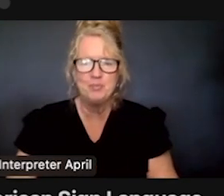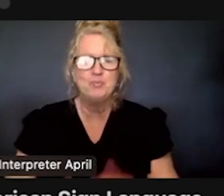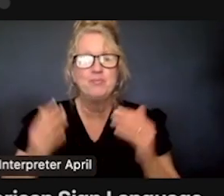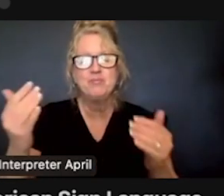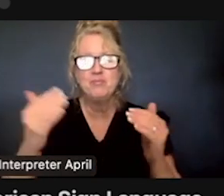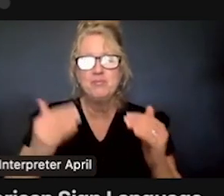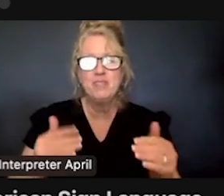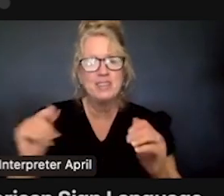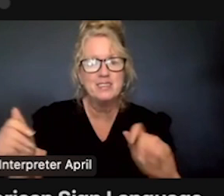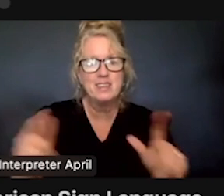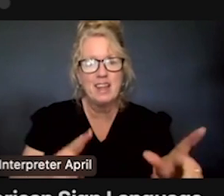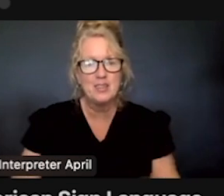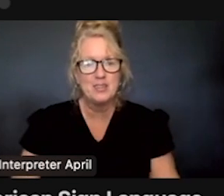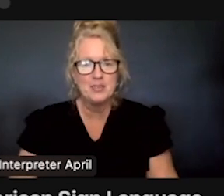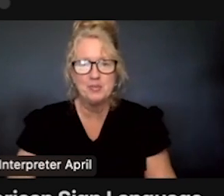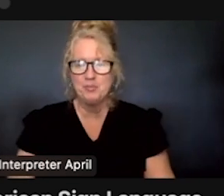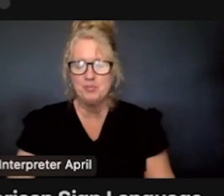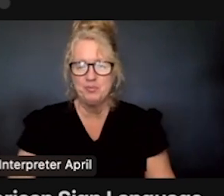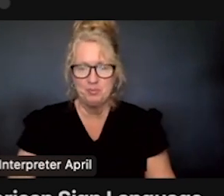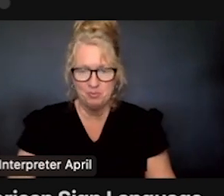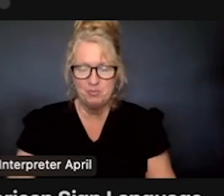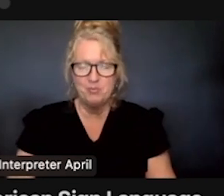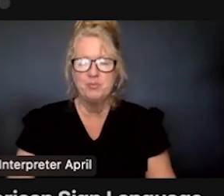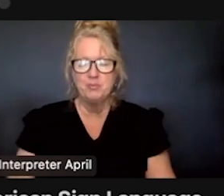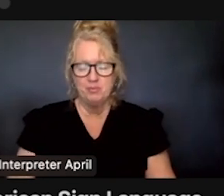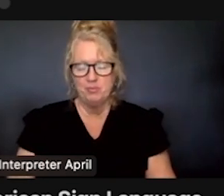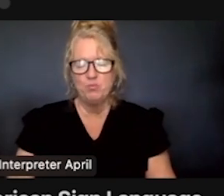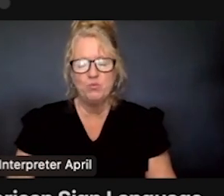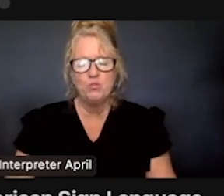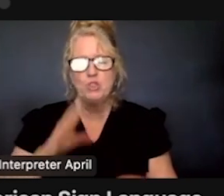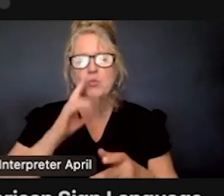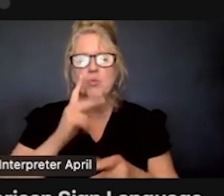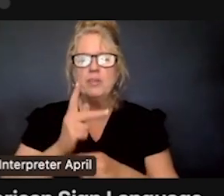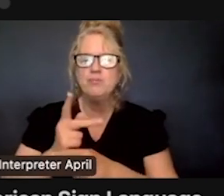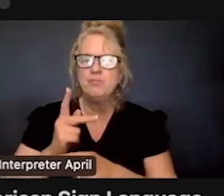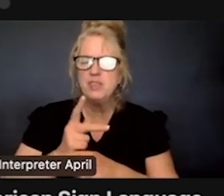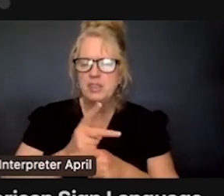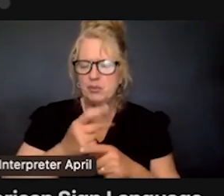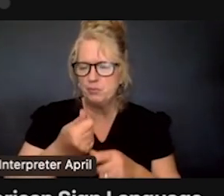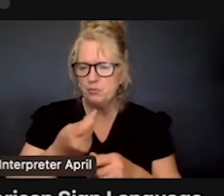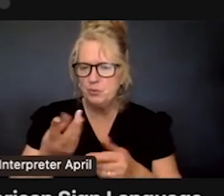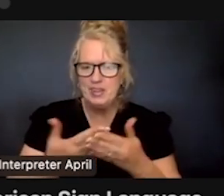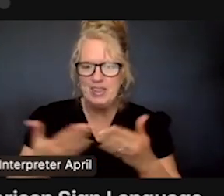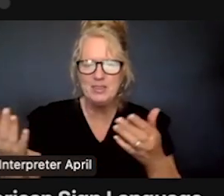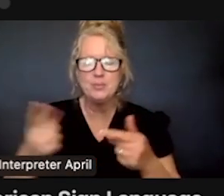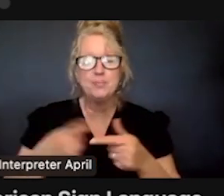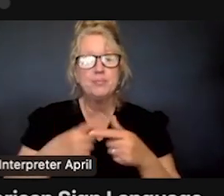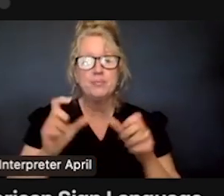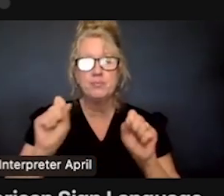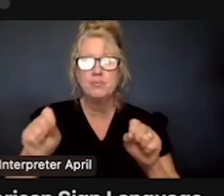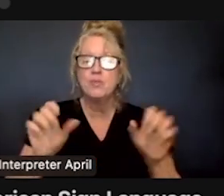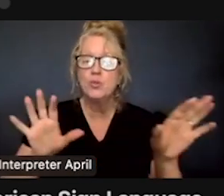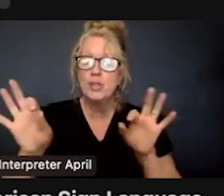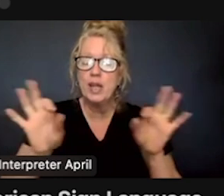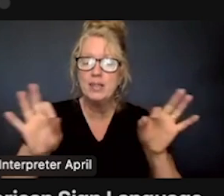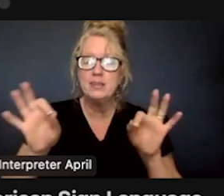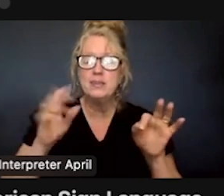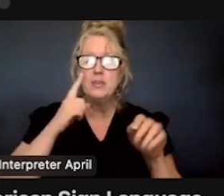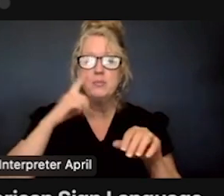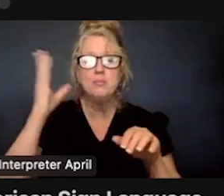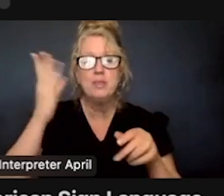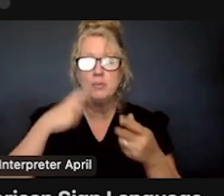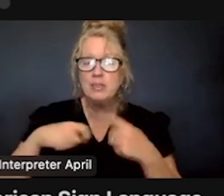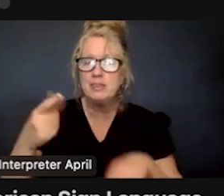slide. Great. So just some housekeeping pieces. You can select speaker view rather than